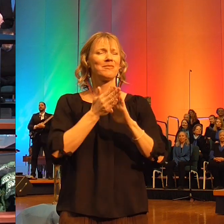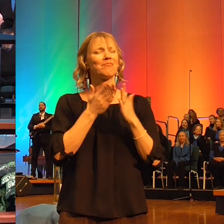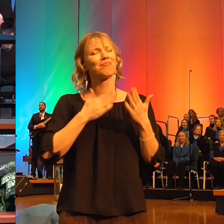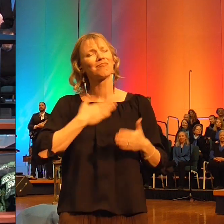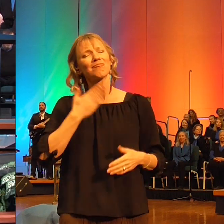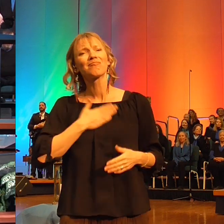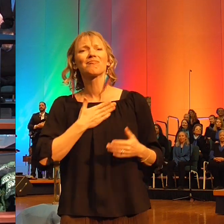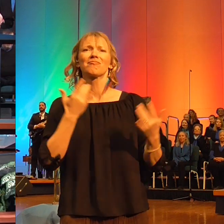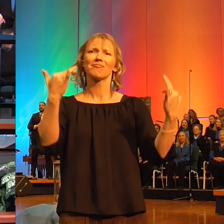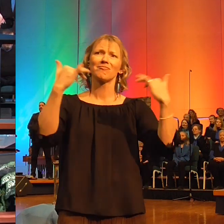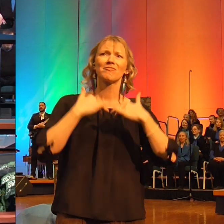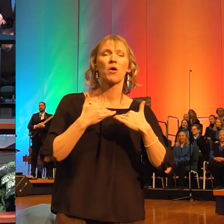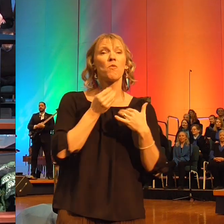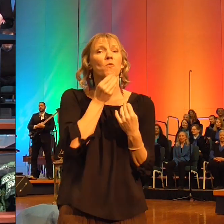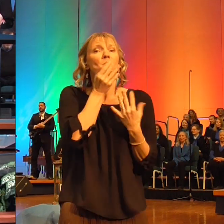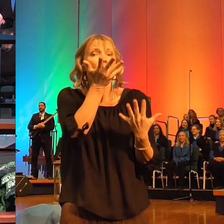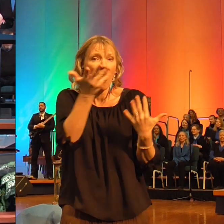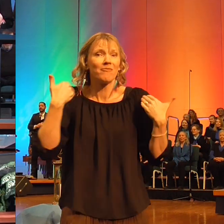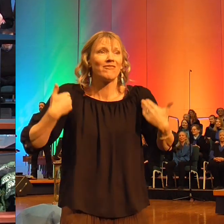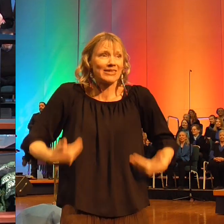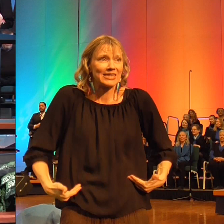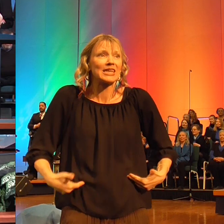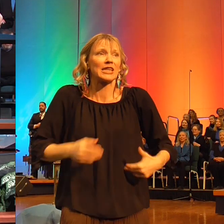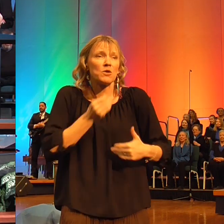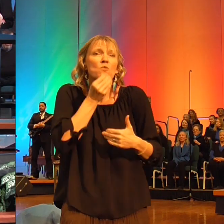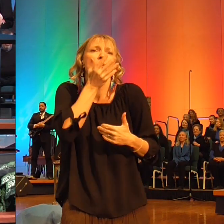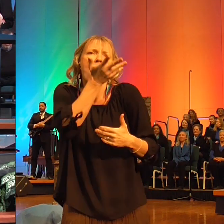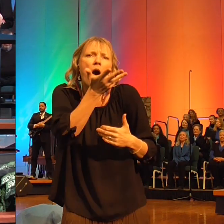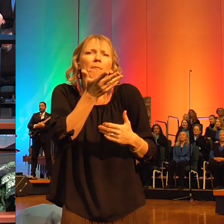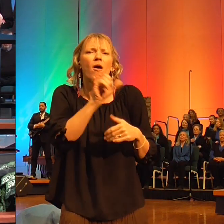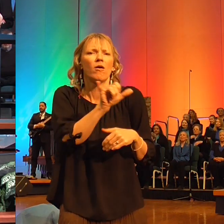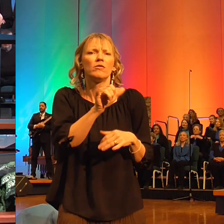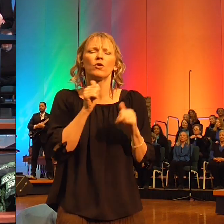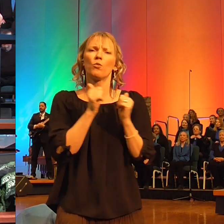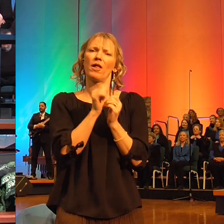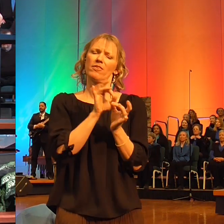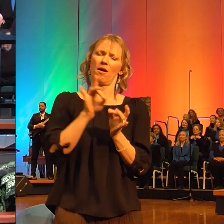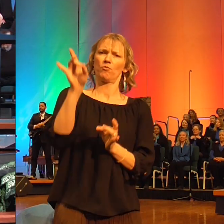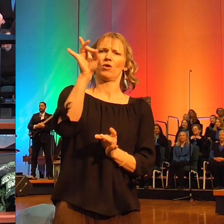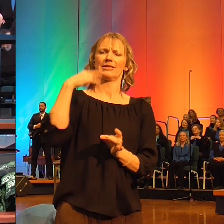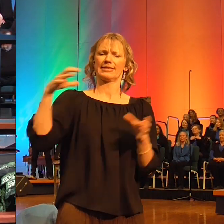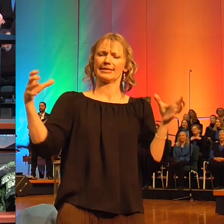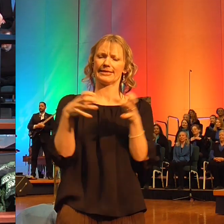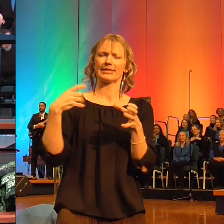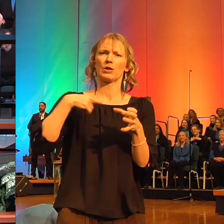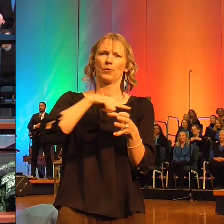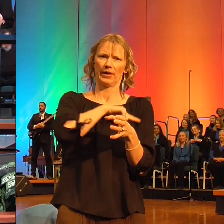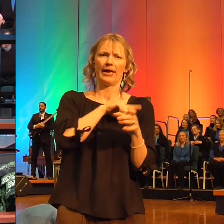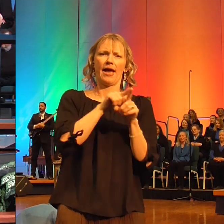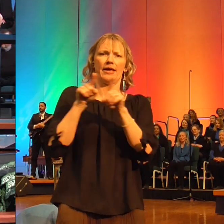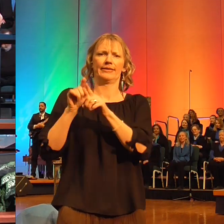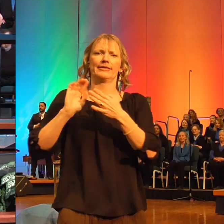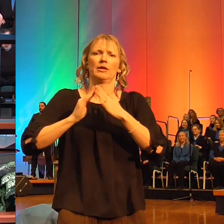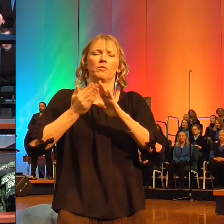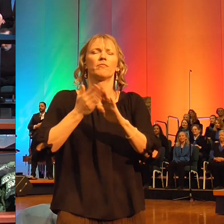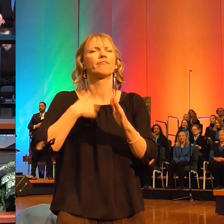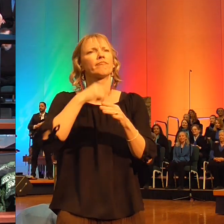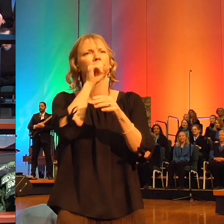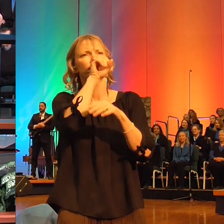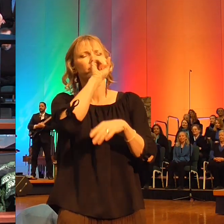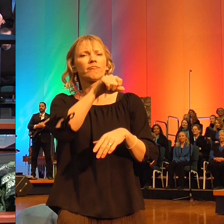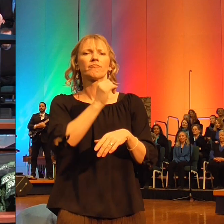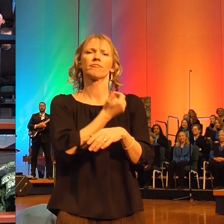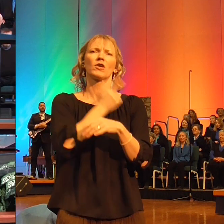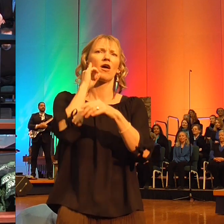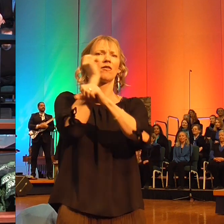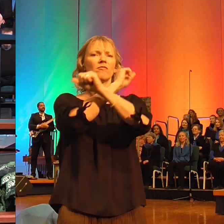warm sanctuary, not only warm physically, but warm with the presence that we are together as a community. And I always love our vision and mission